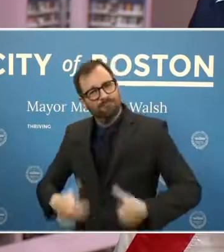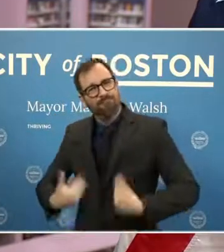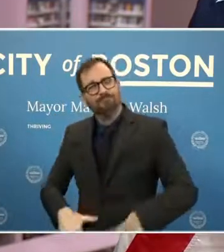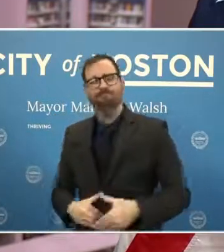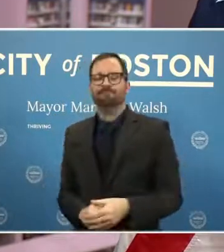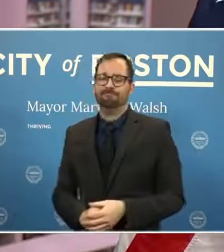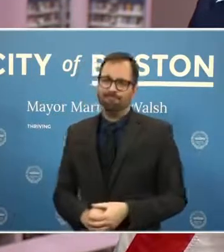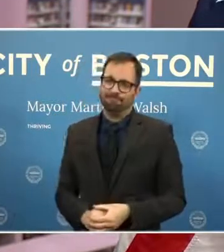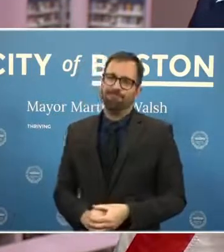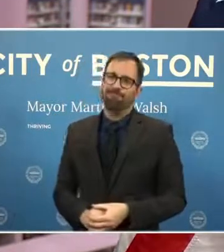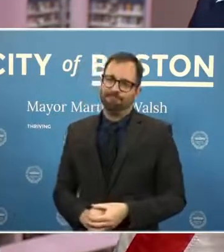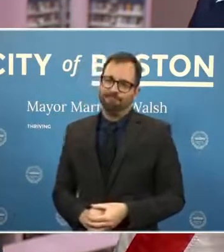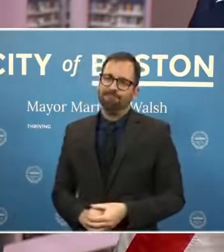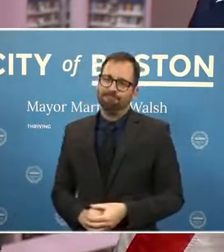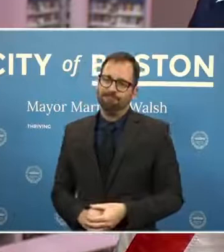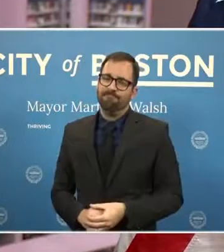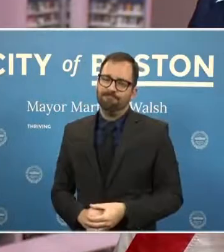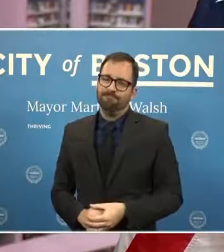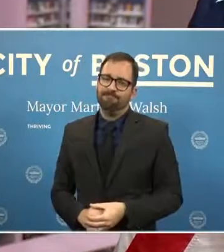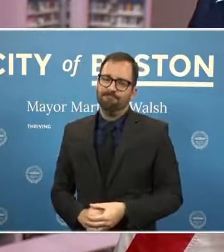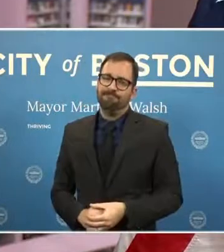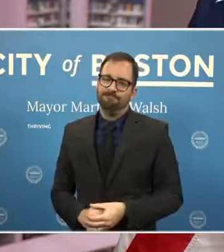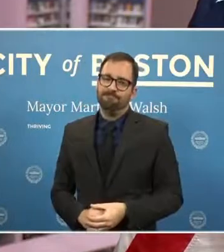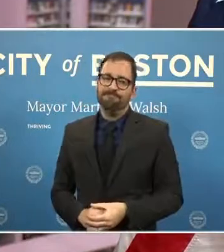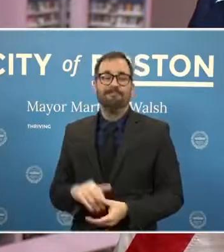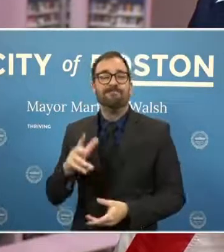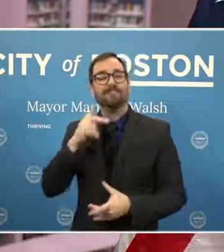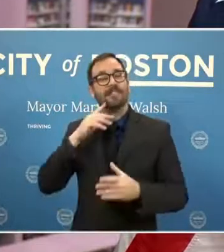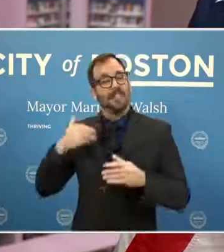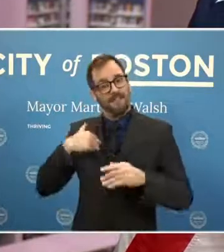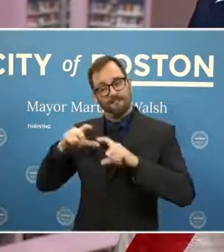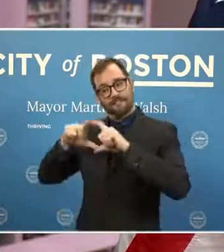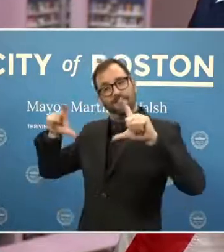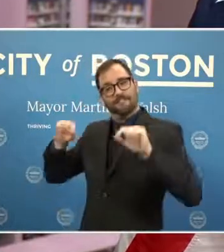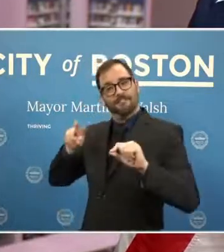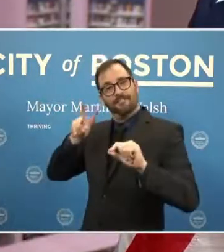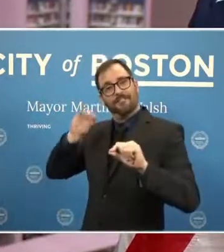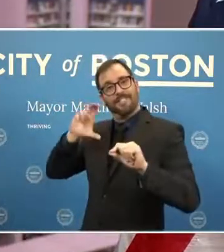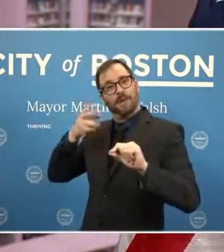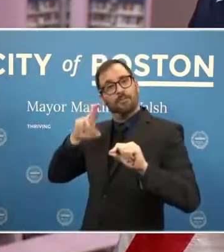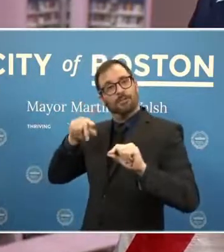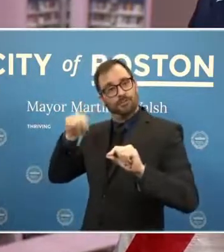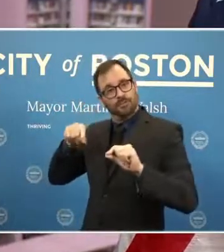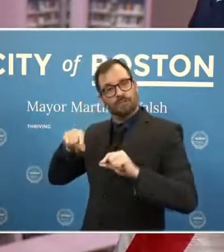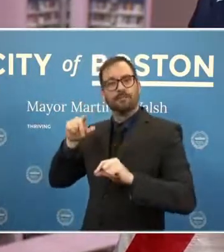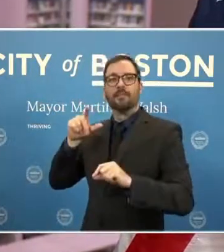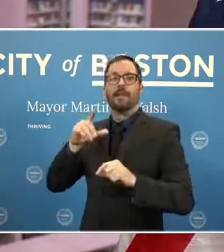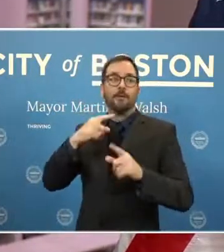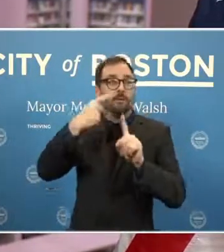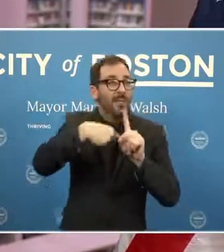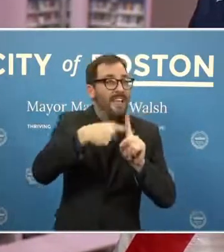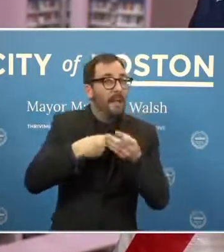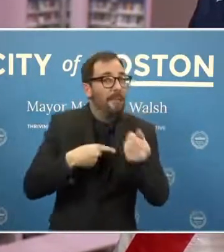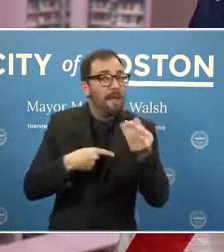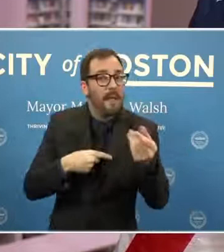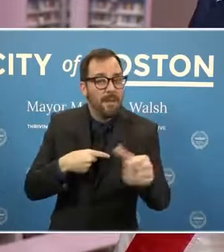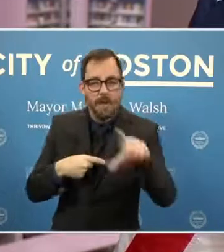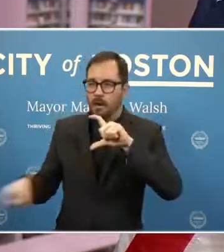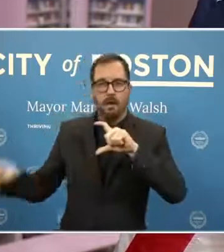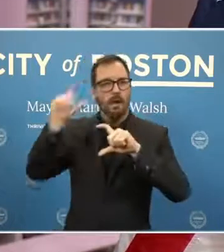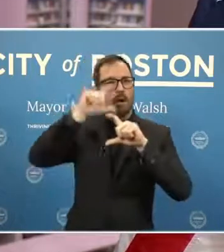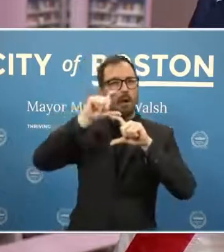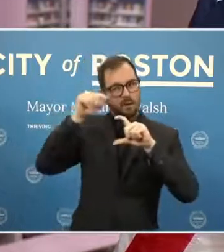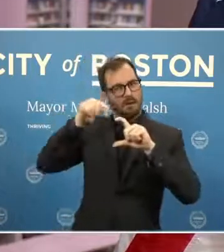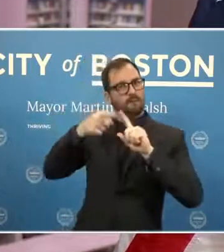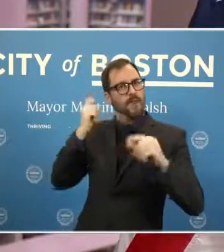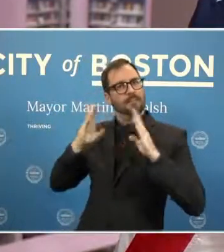live in neighborhoods they love. And after housing over 2,300 formerly homeless individuals, we are